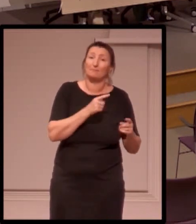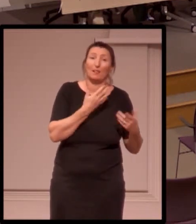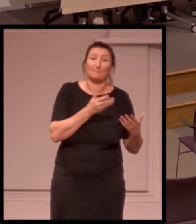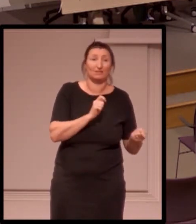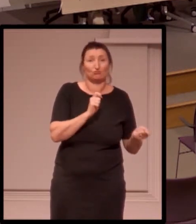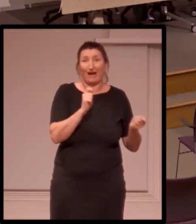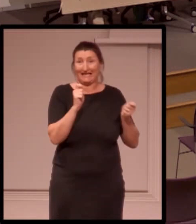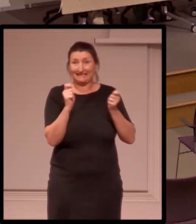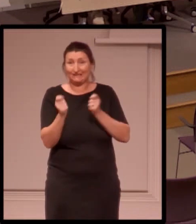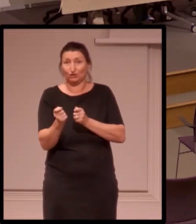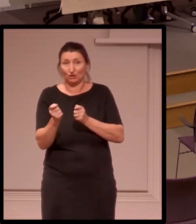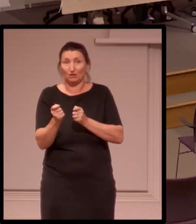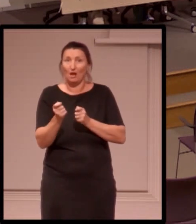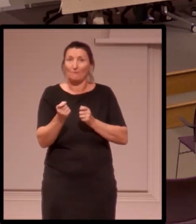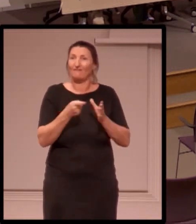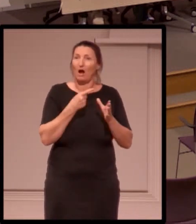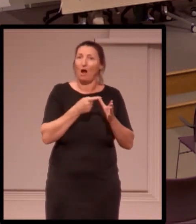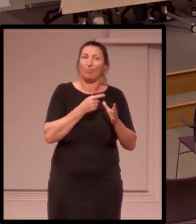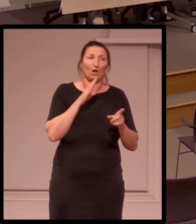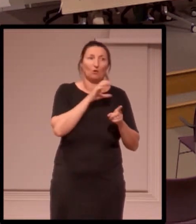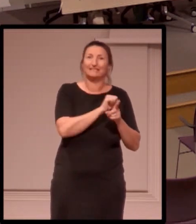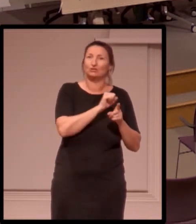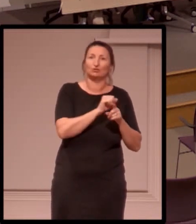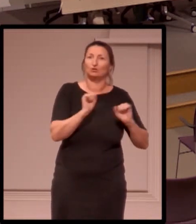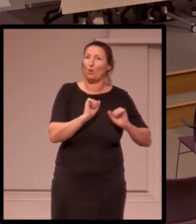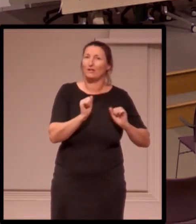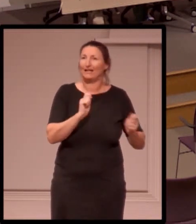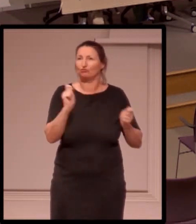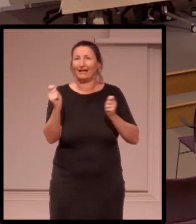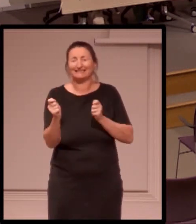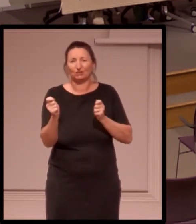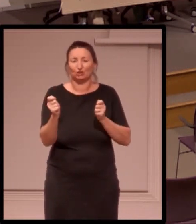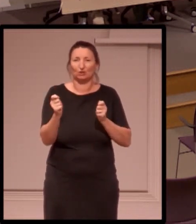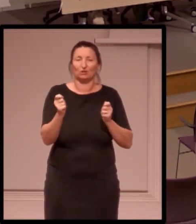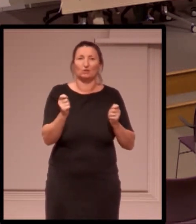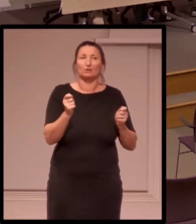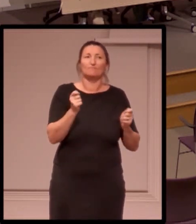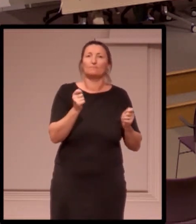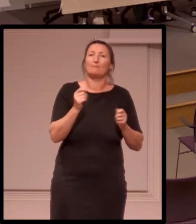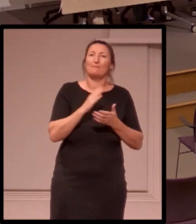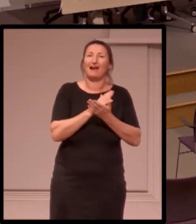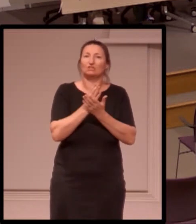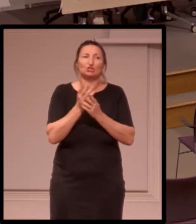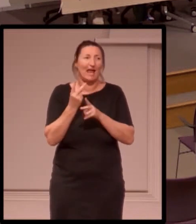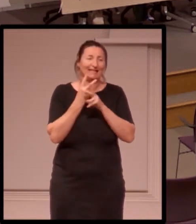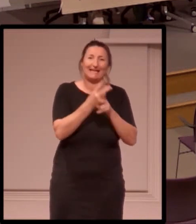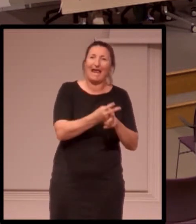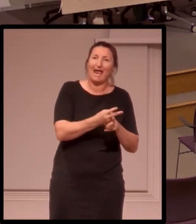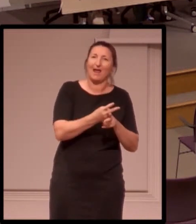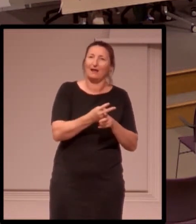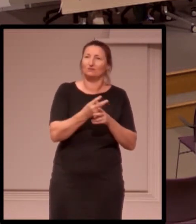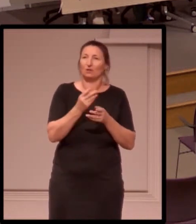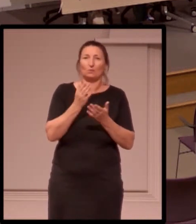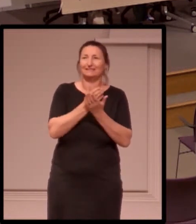transition for 3 of their conditions. They've got 3 other conditions that haven't gone through transition yet. They've got shared care, so it's different in different parts of